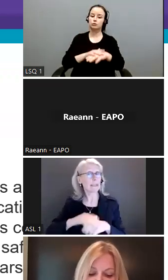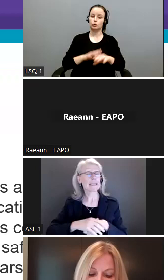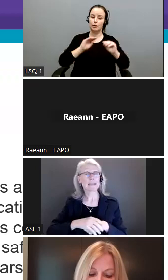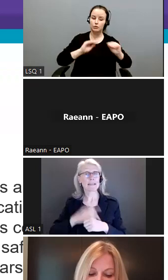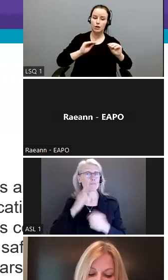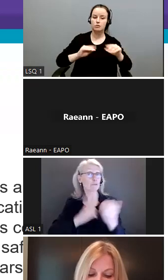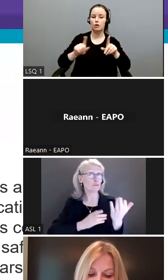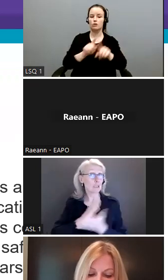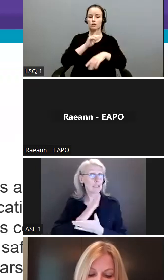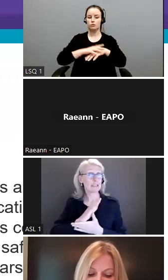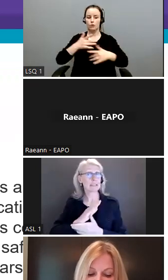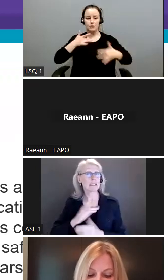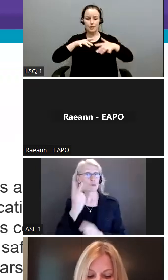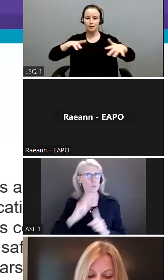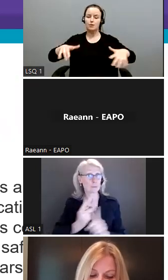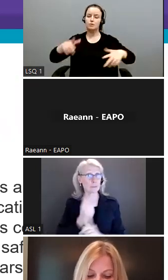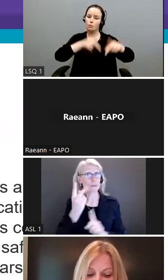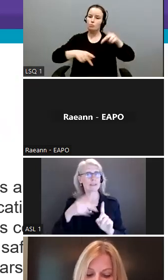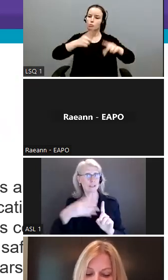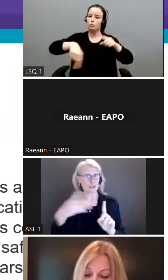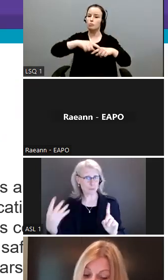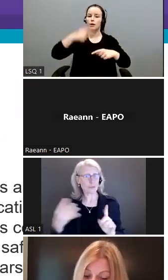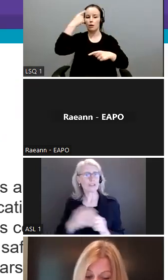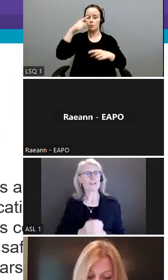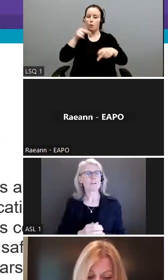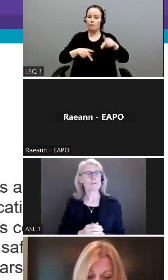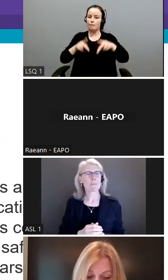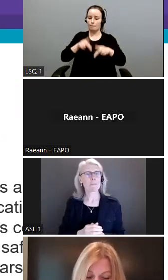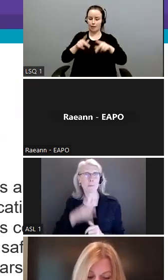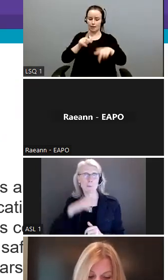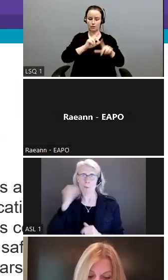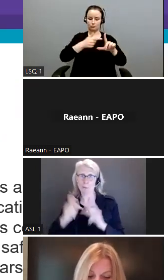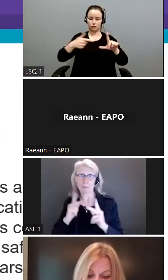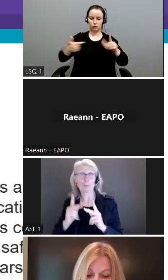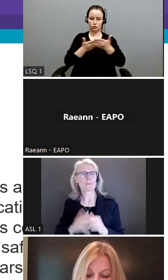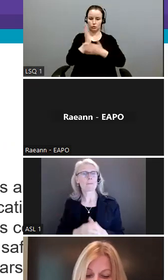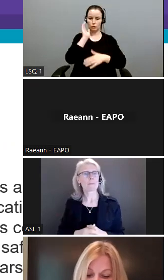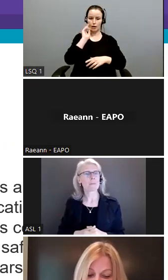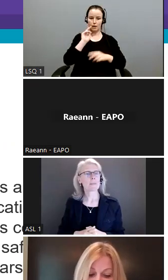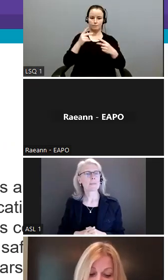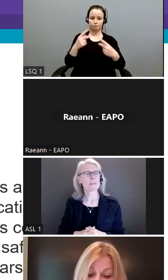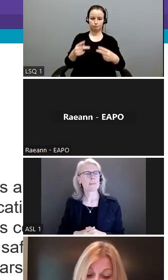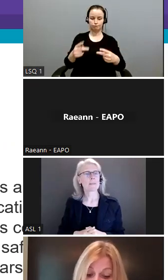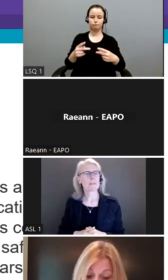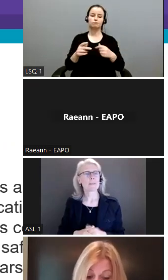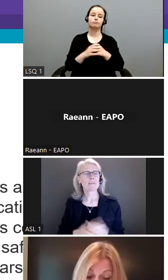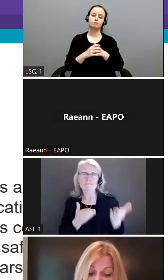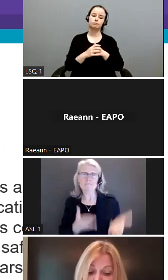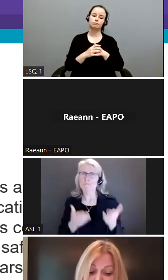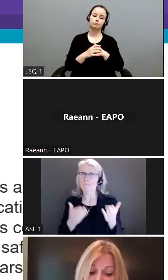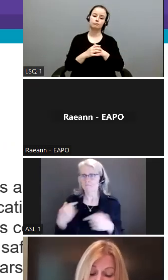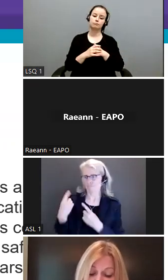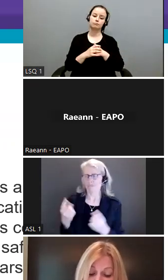2 LGBTQI and older persons. They have done a lot of great